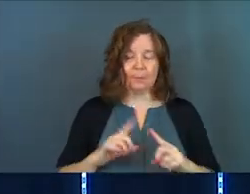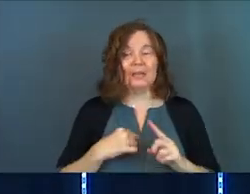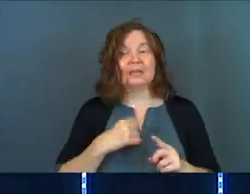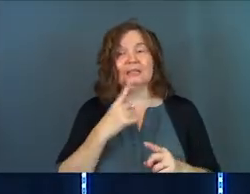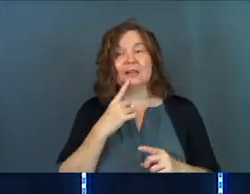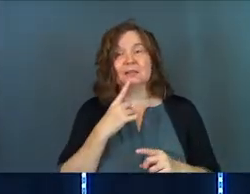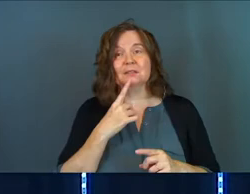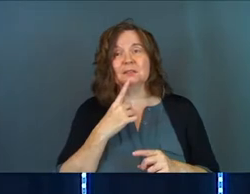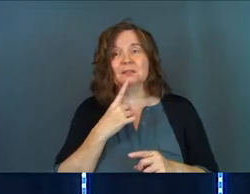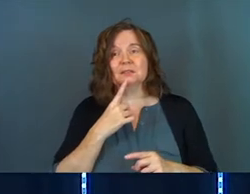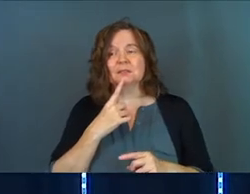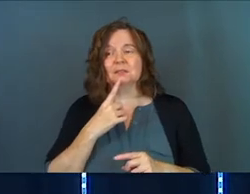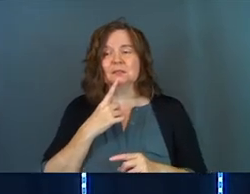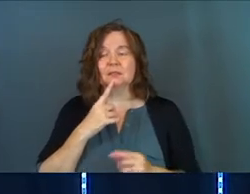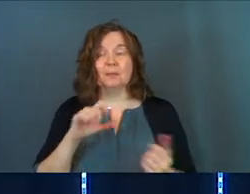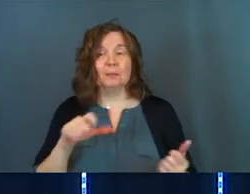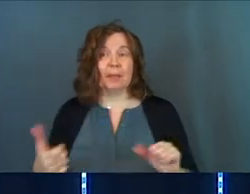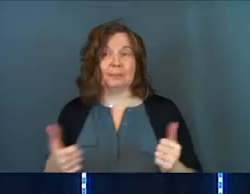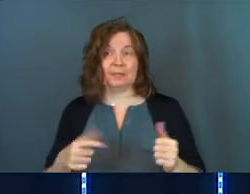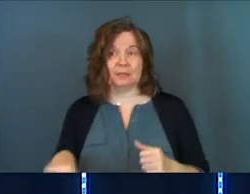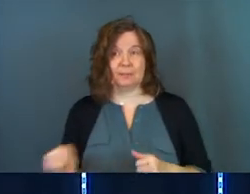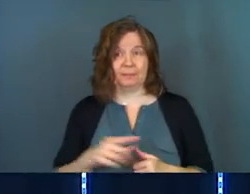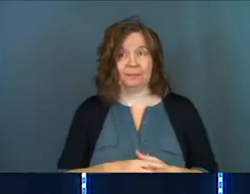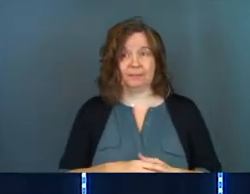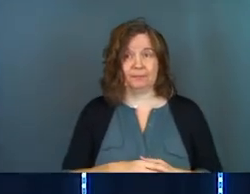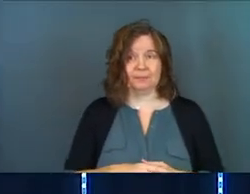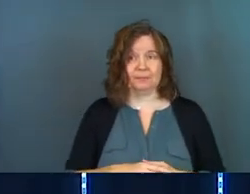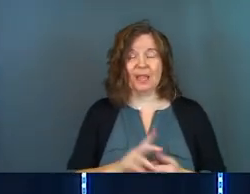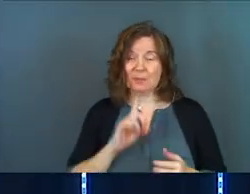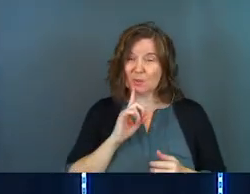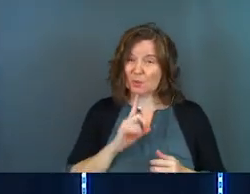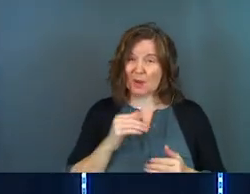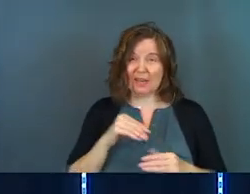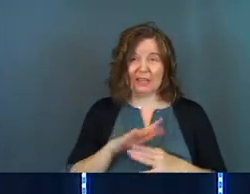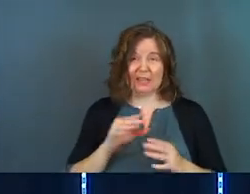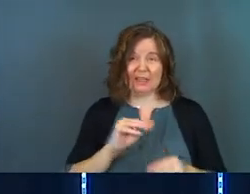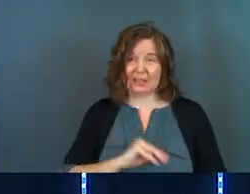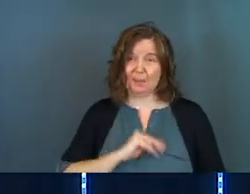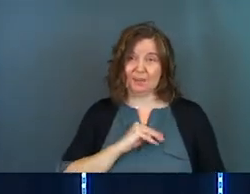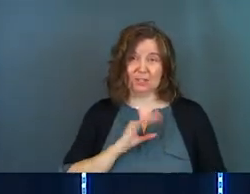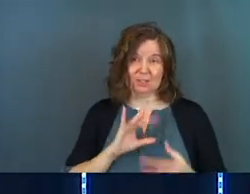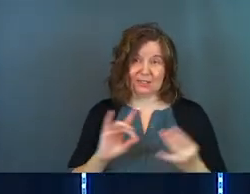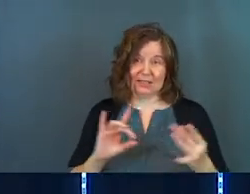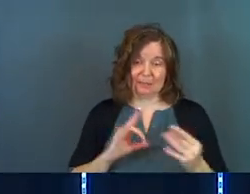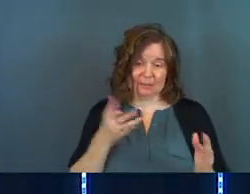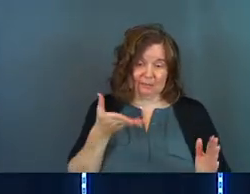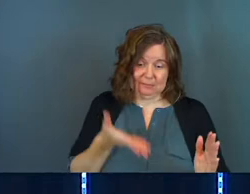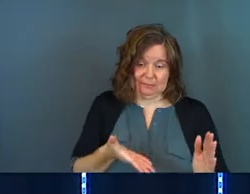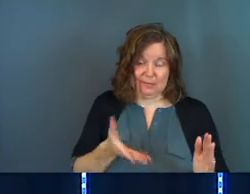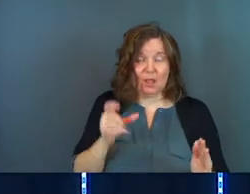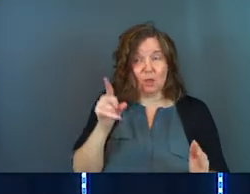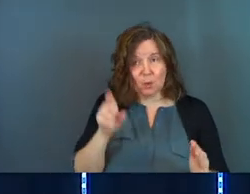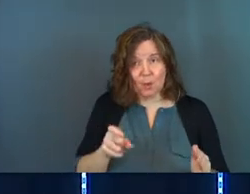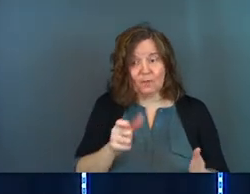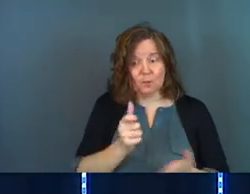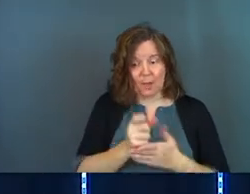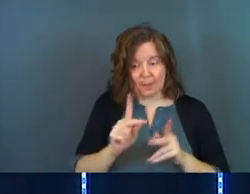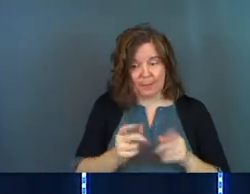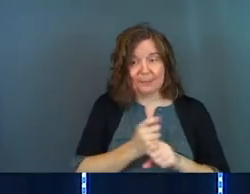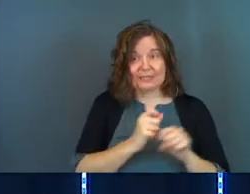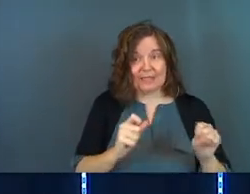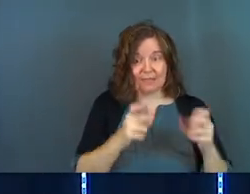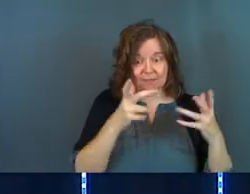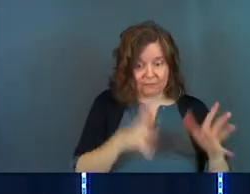But he says, baptize them. I mean, it was right in the mission statement. Like, you got to help people